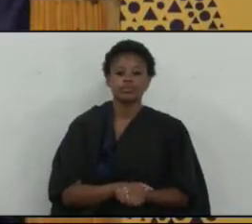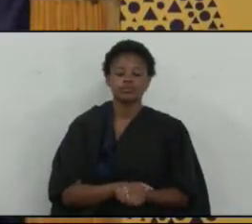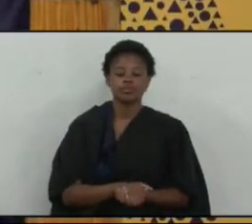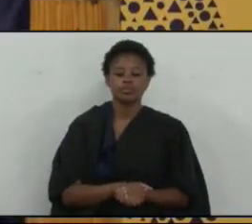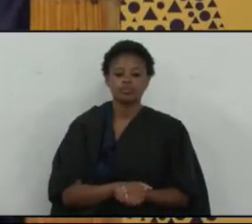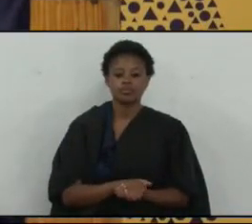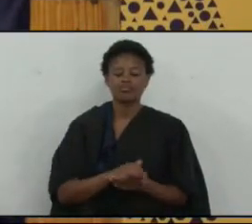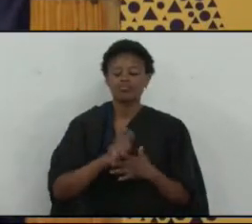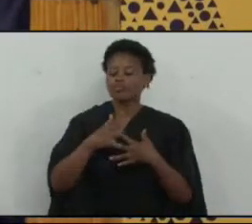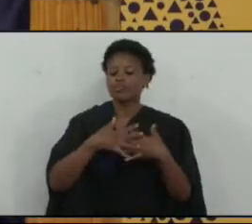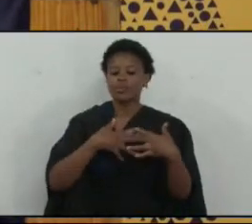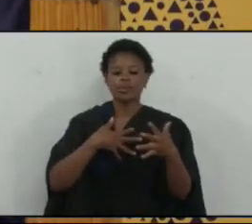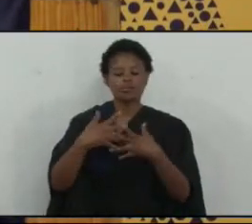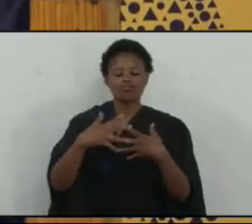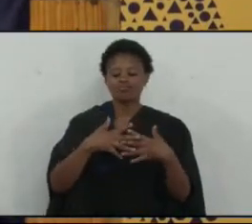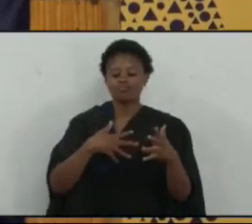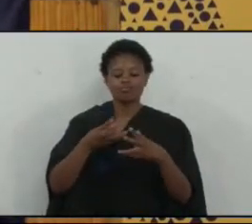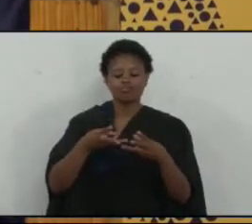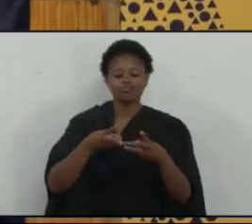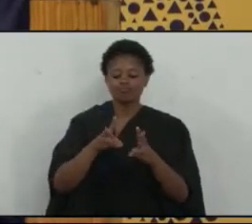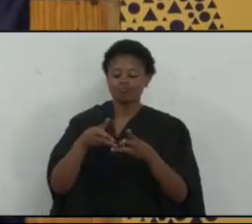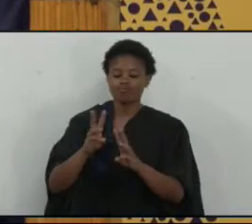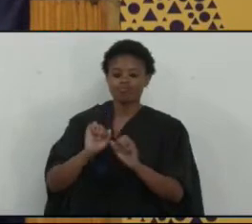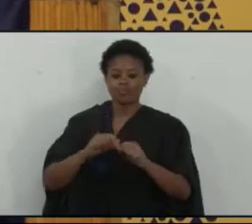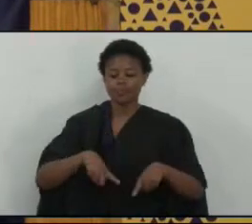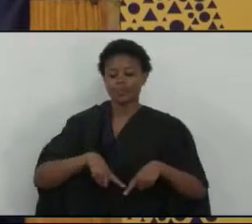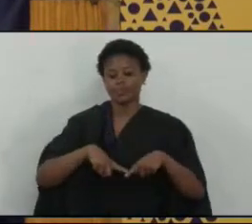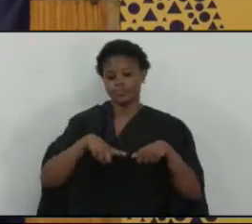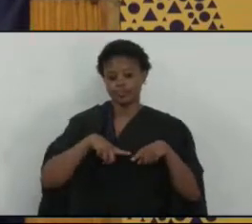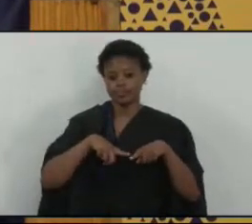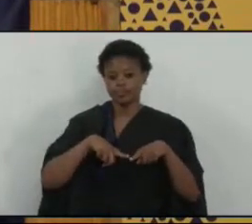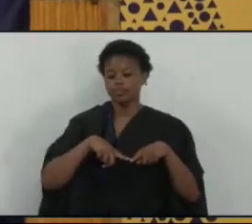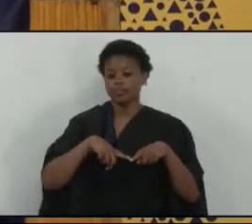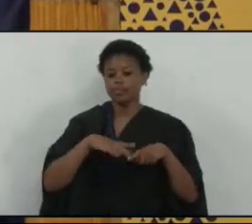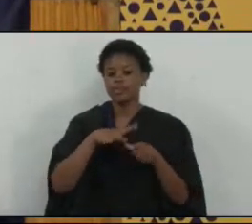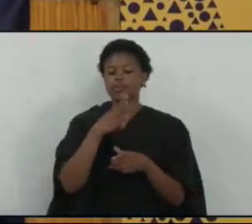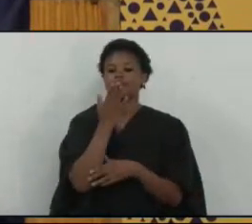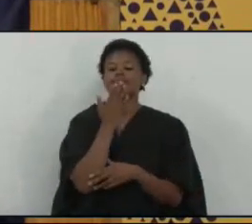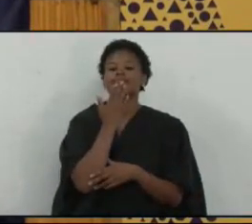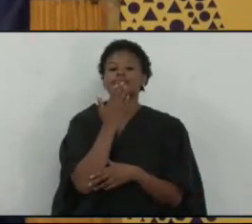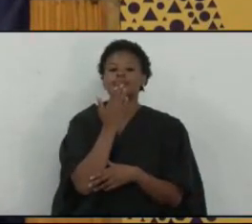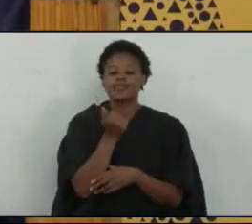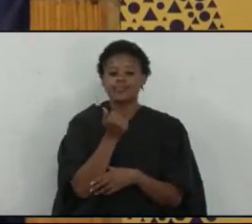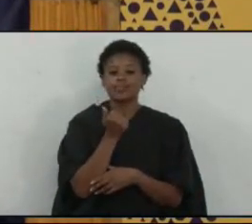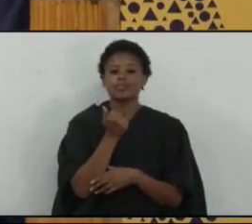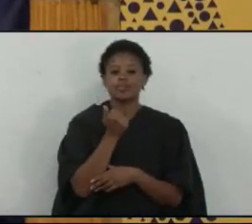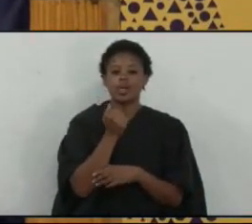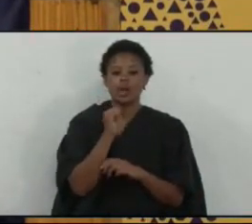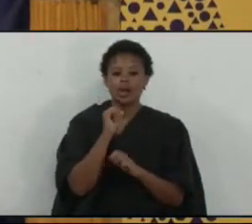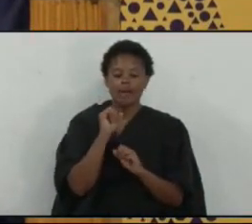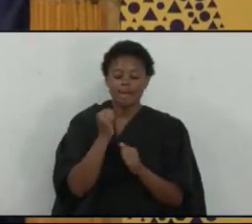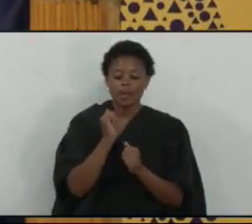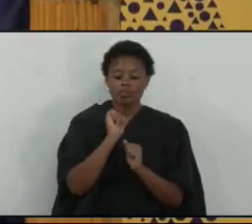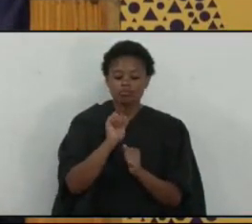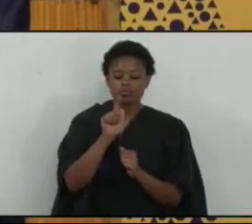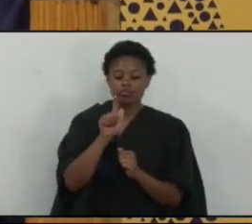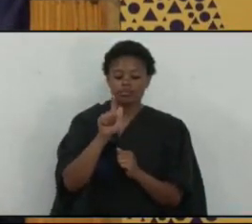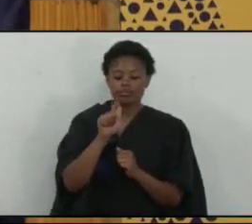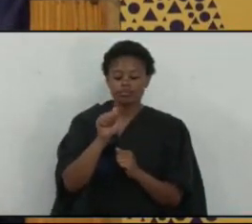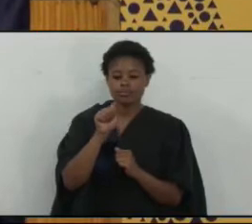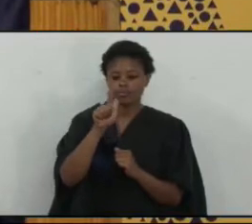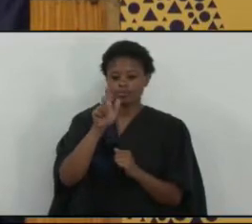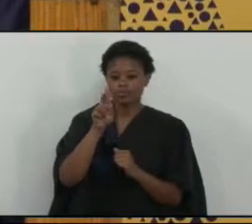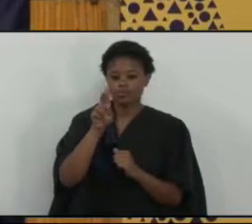In whatever sphere of life you find yourself, please do make your alma mater